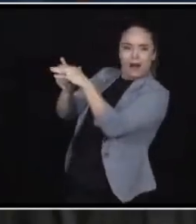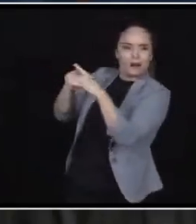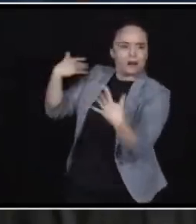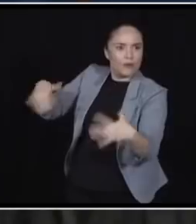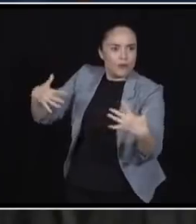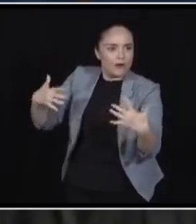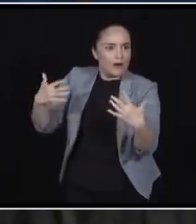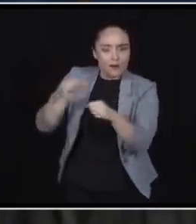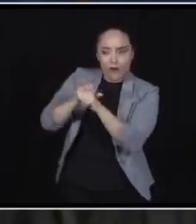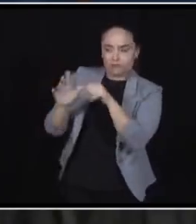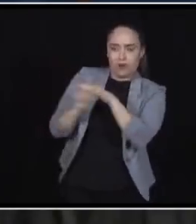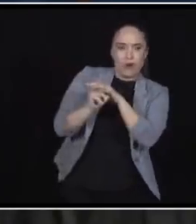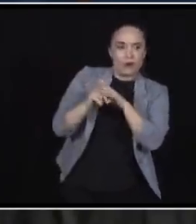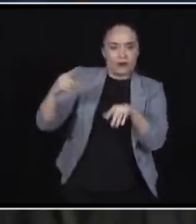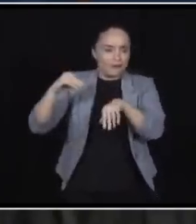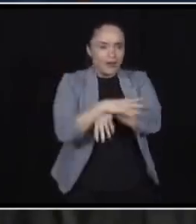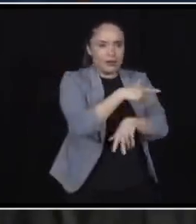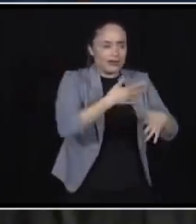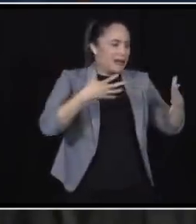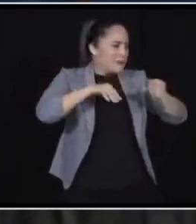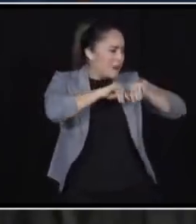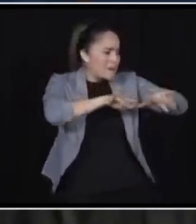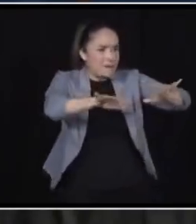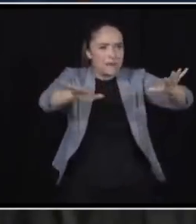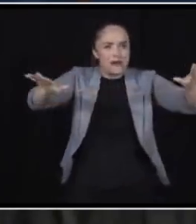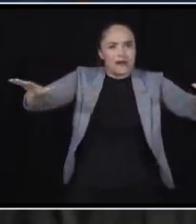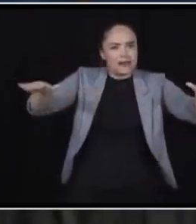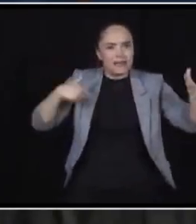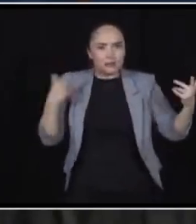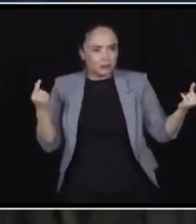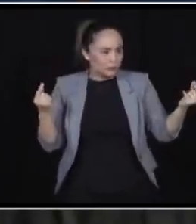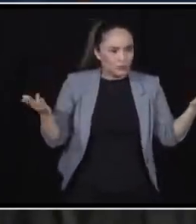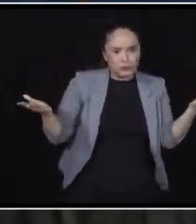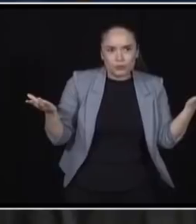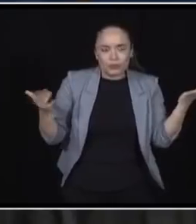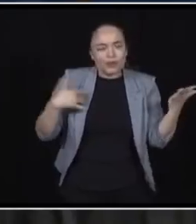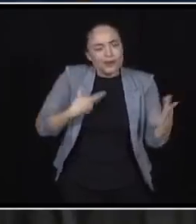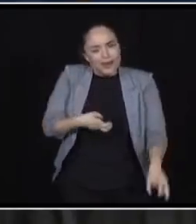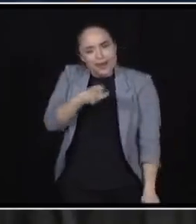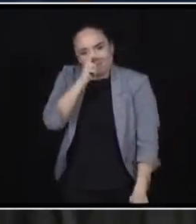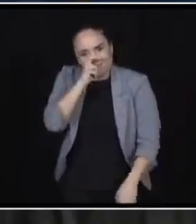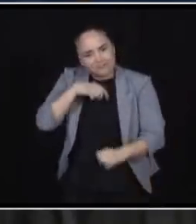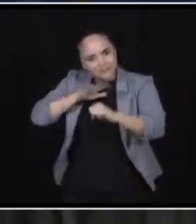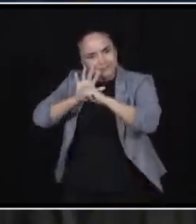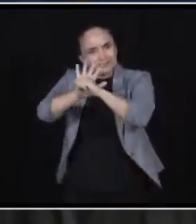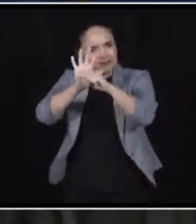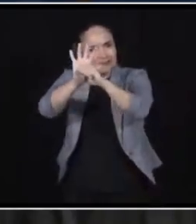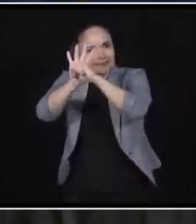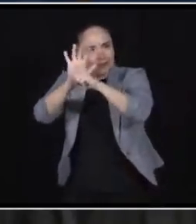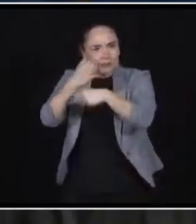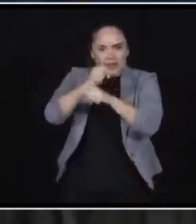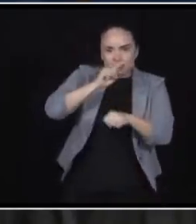simply can't be too cautious right now. We have to be proactive. And when it comes to keeping our kids